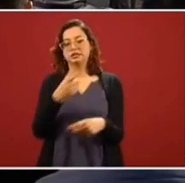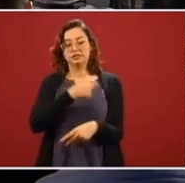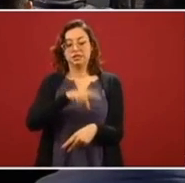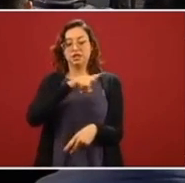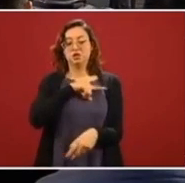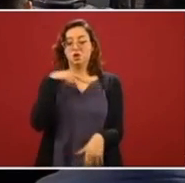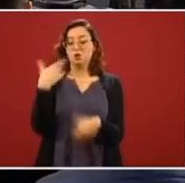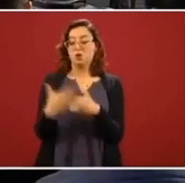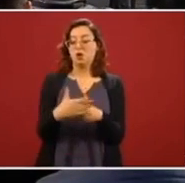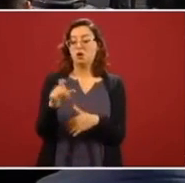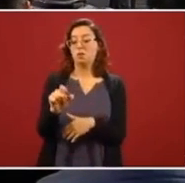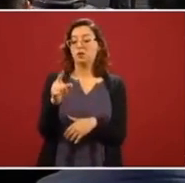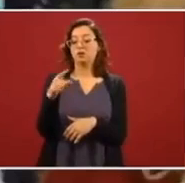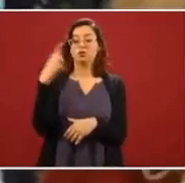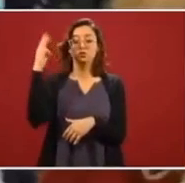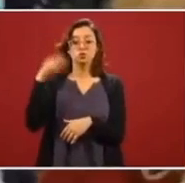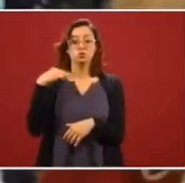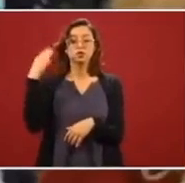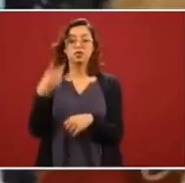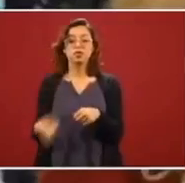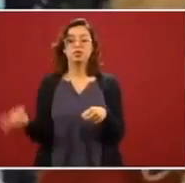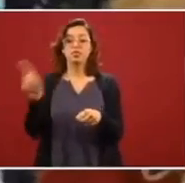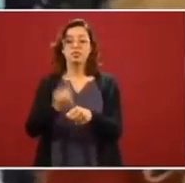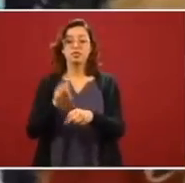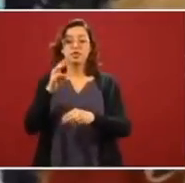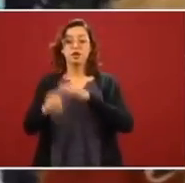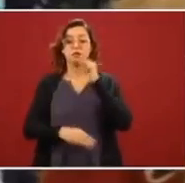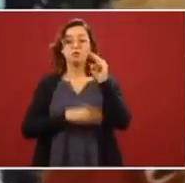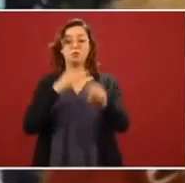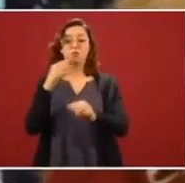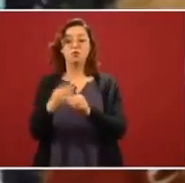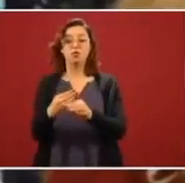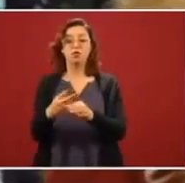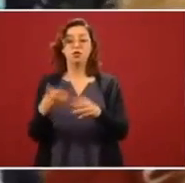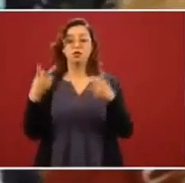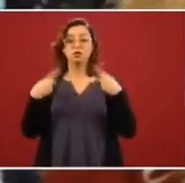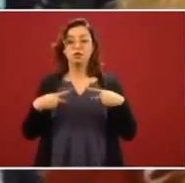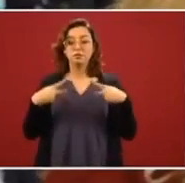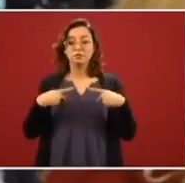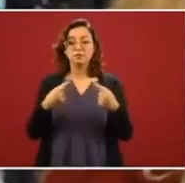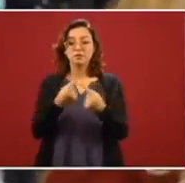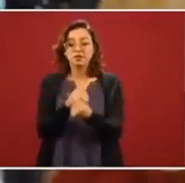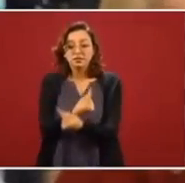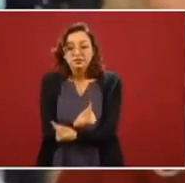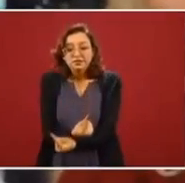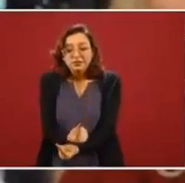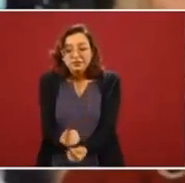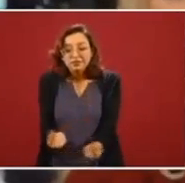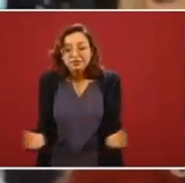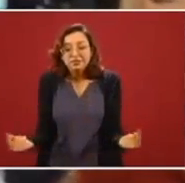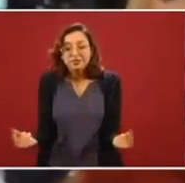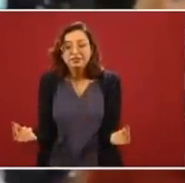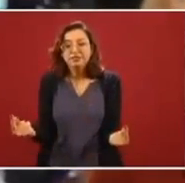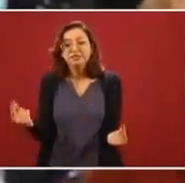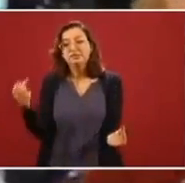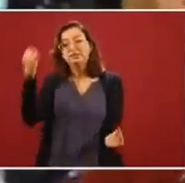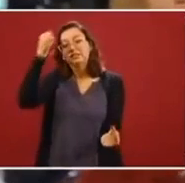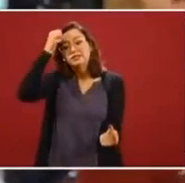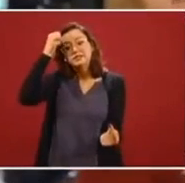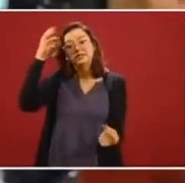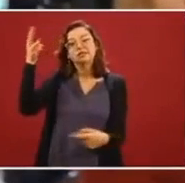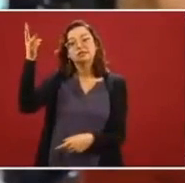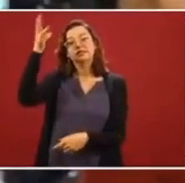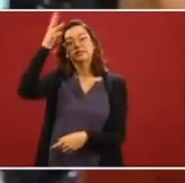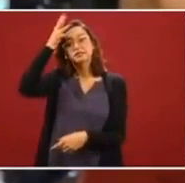21 de marzo se celebra a nivel mundial la sociedad a las personitas con Down. La forma de